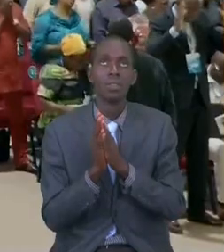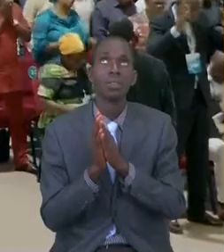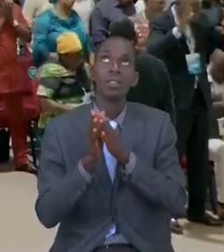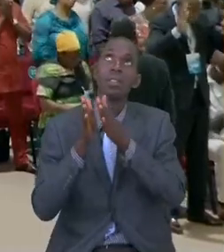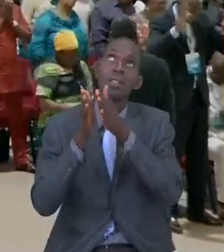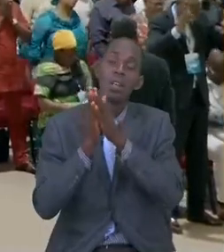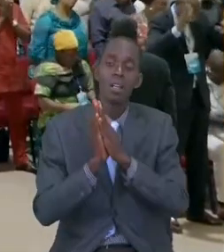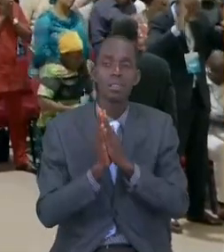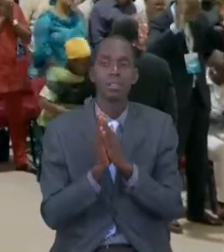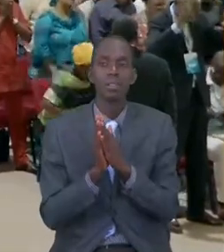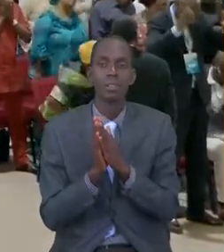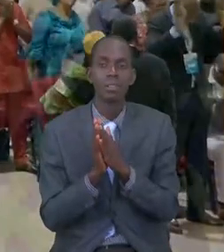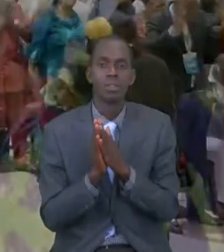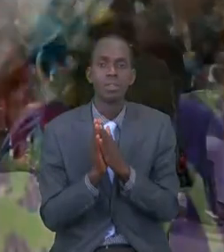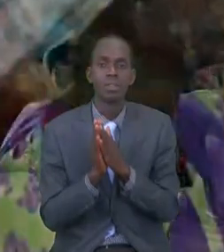Ask.